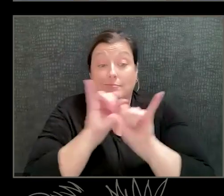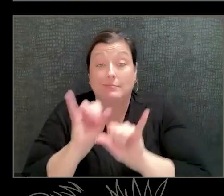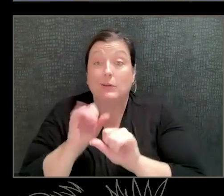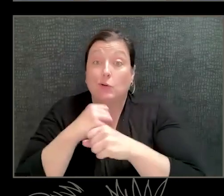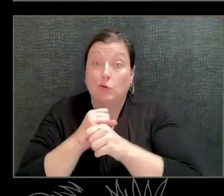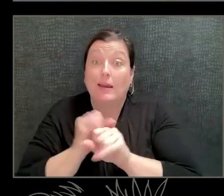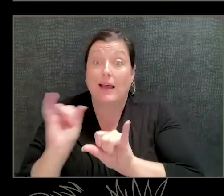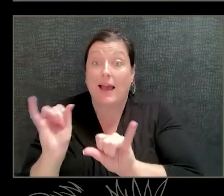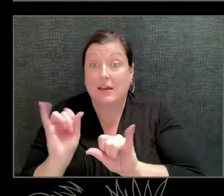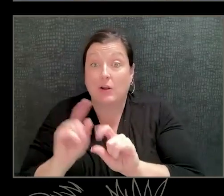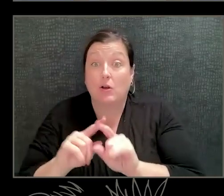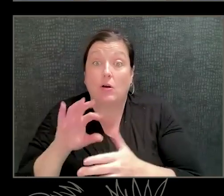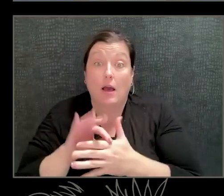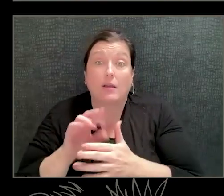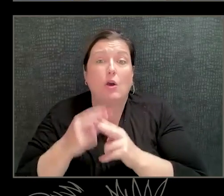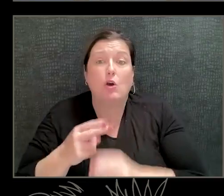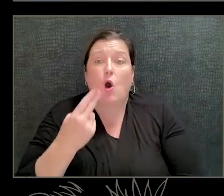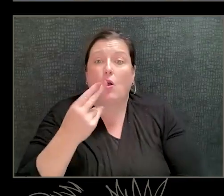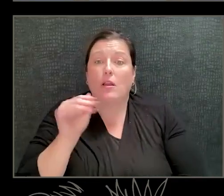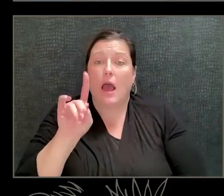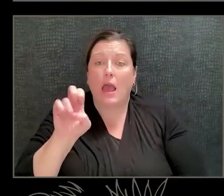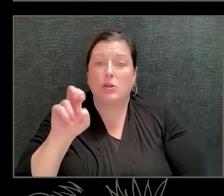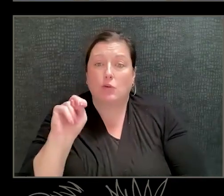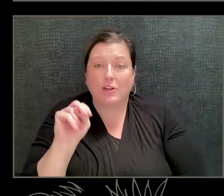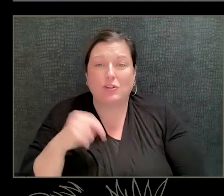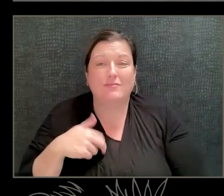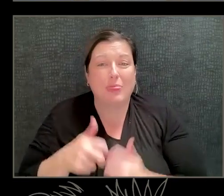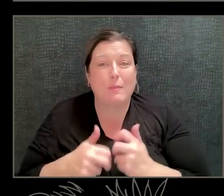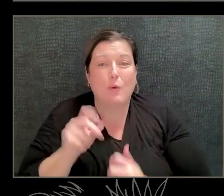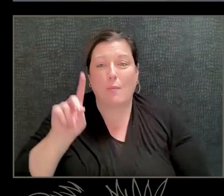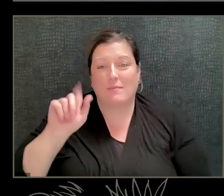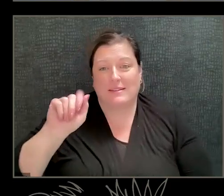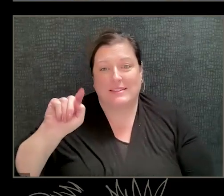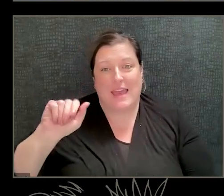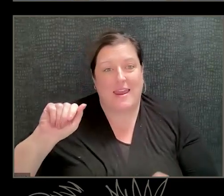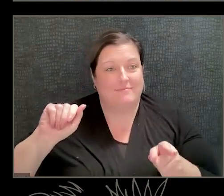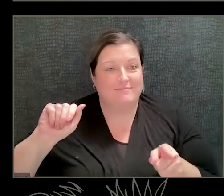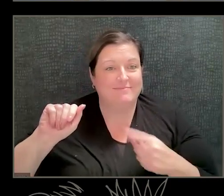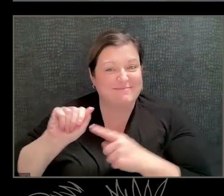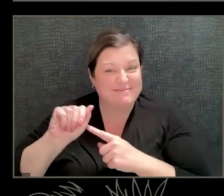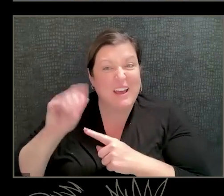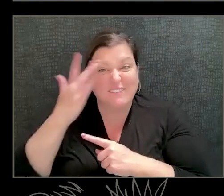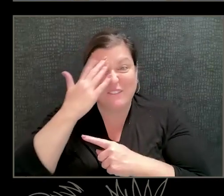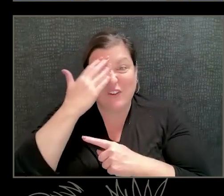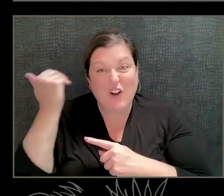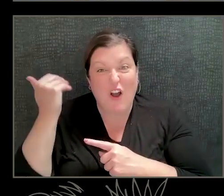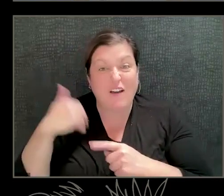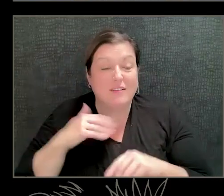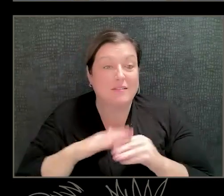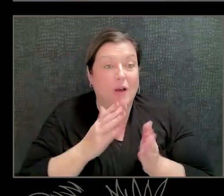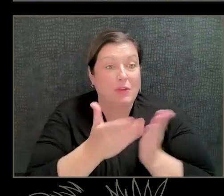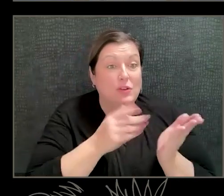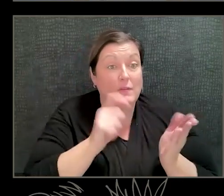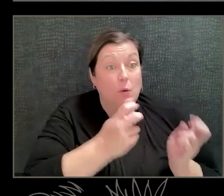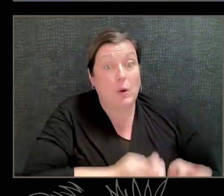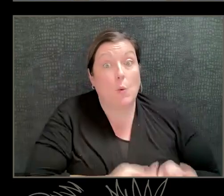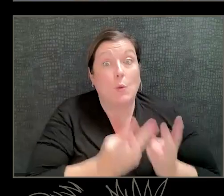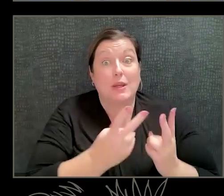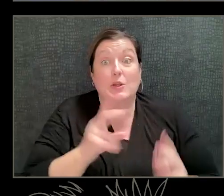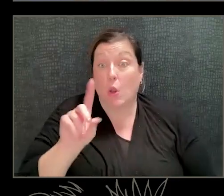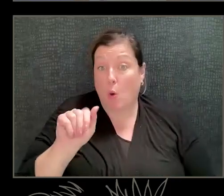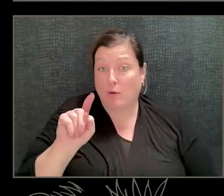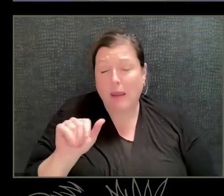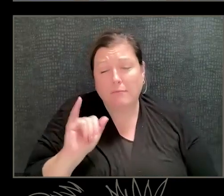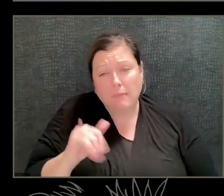called hydration. The problem is data. We forgot about our data, right? On the server, we're actually going to need to load some data, which